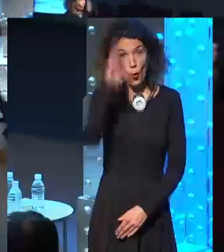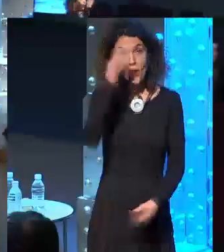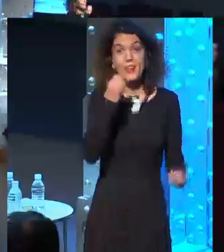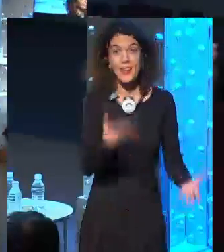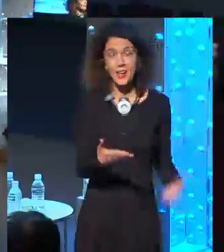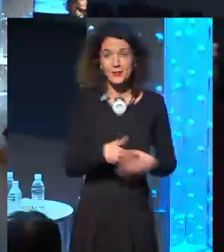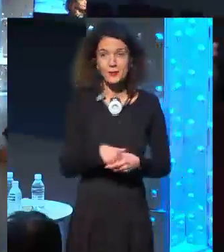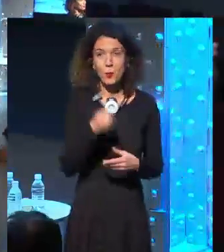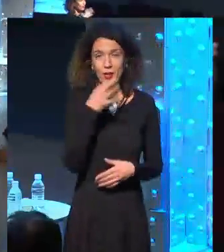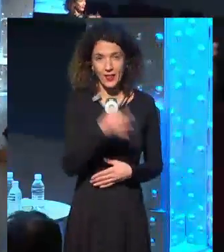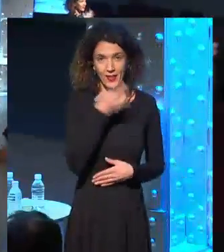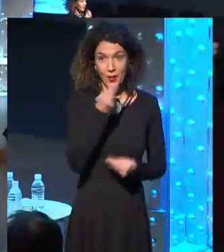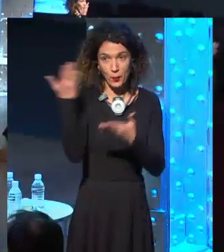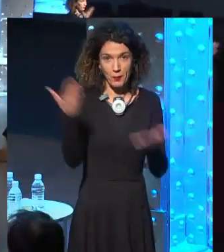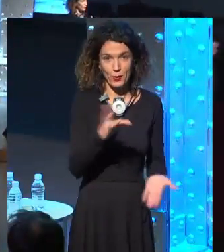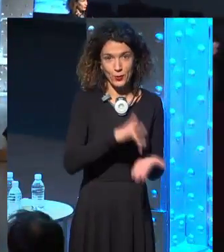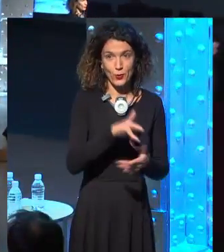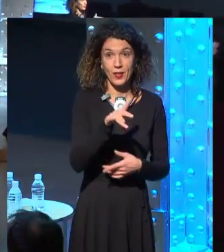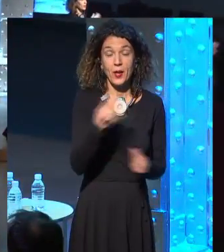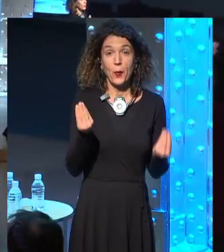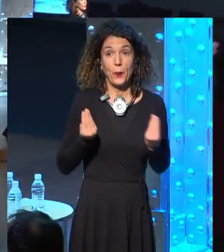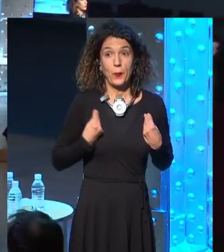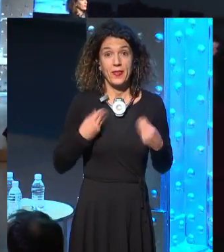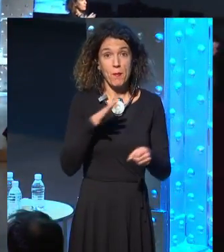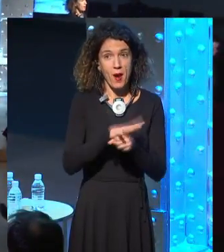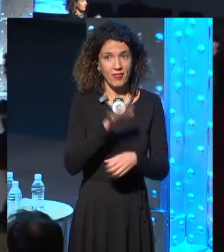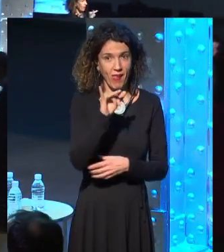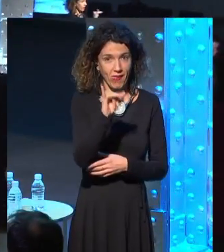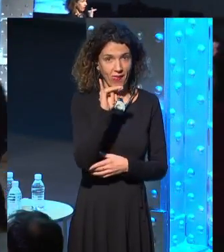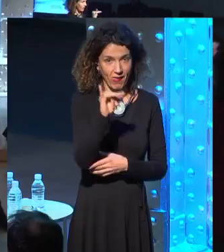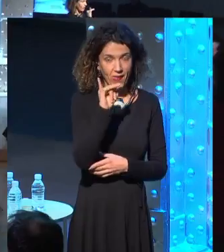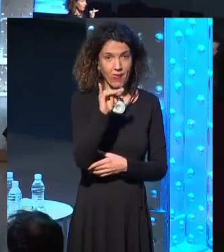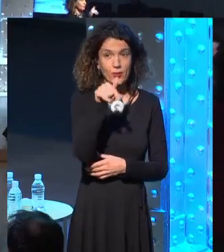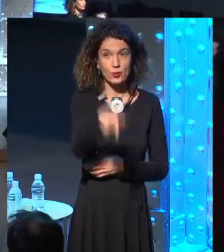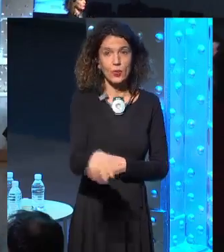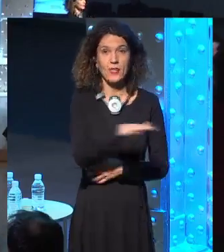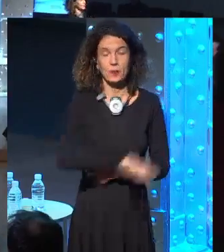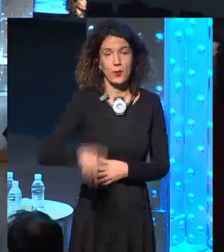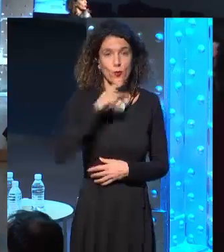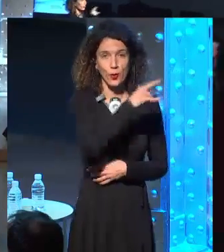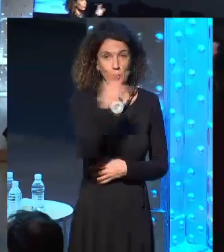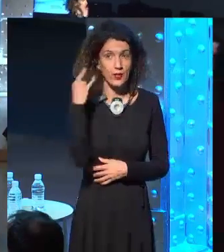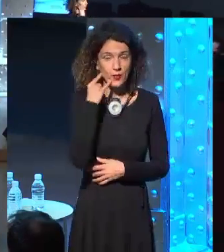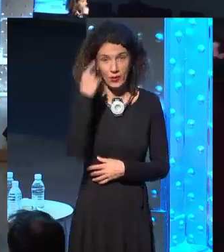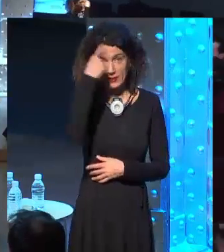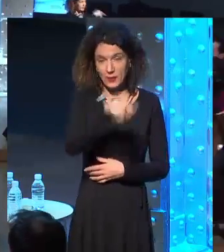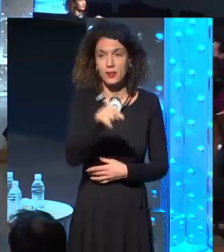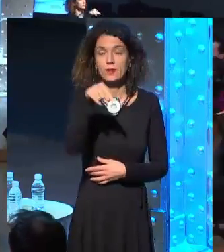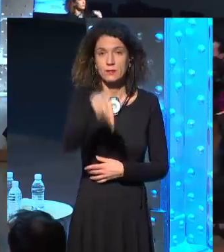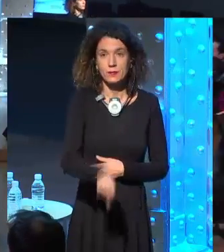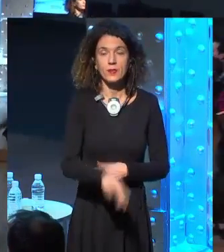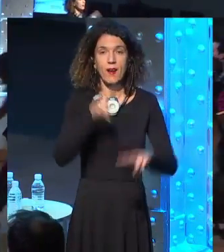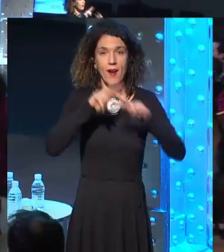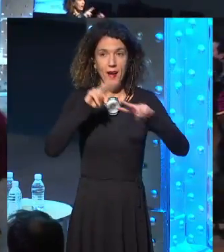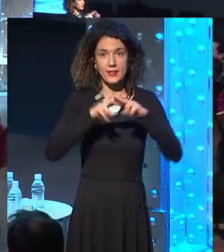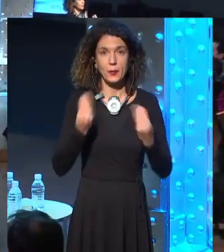Hola, ¿qué tal? Good afternoon. Welcome, everyone. There's live on Tuesdays. You